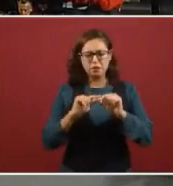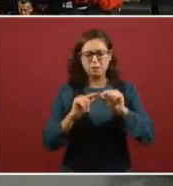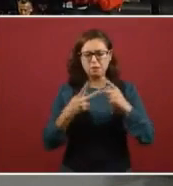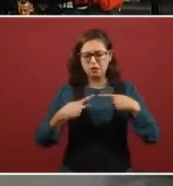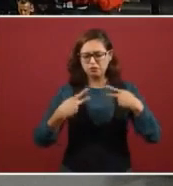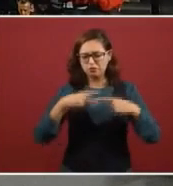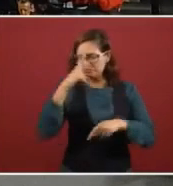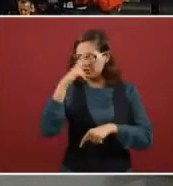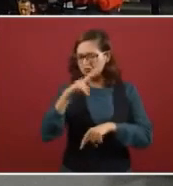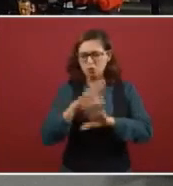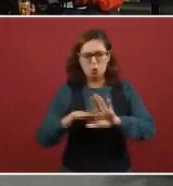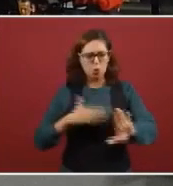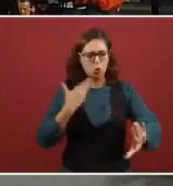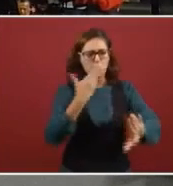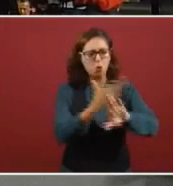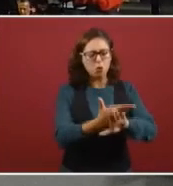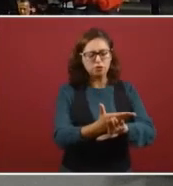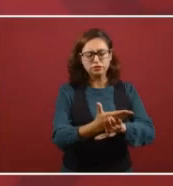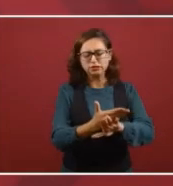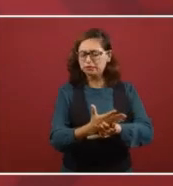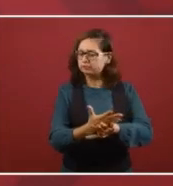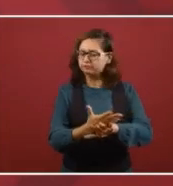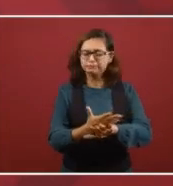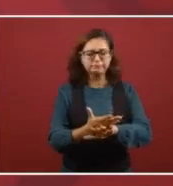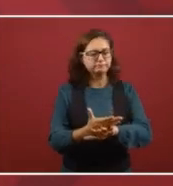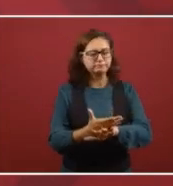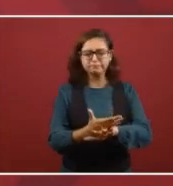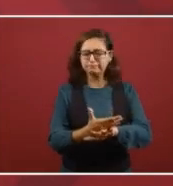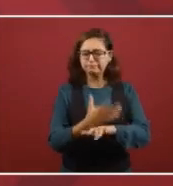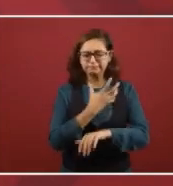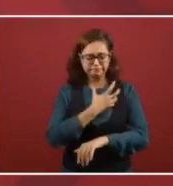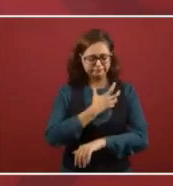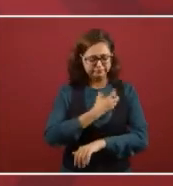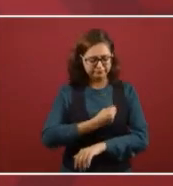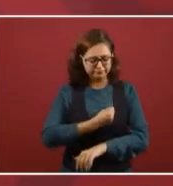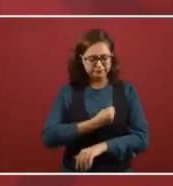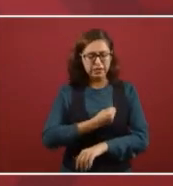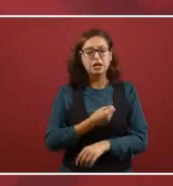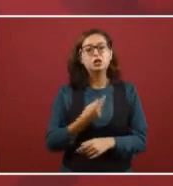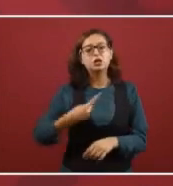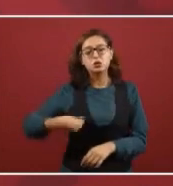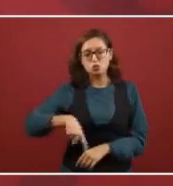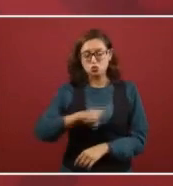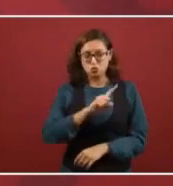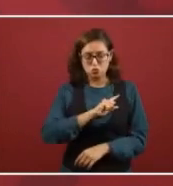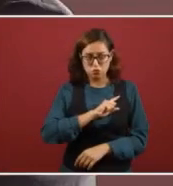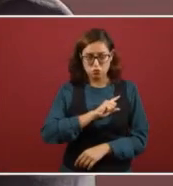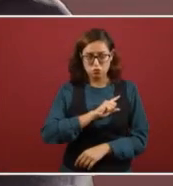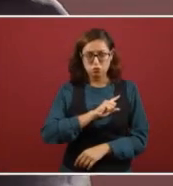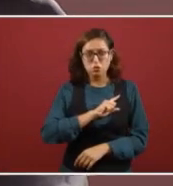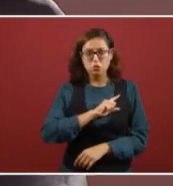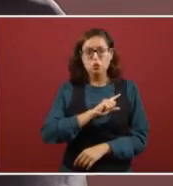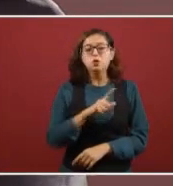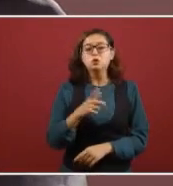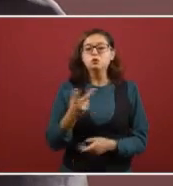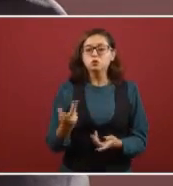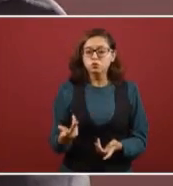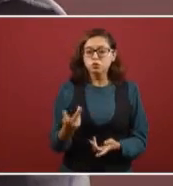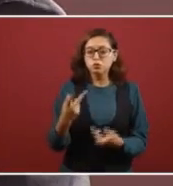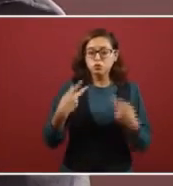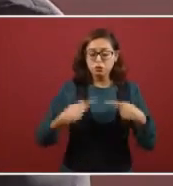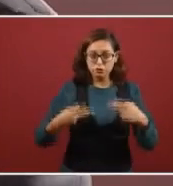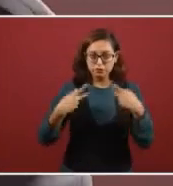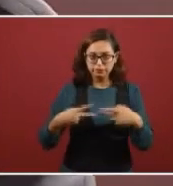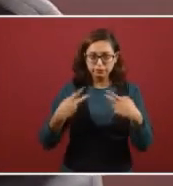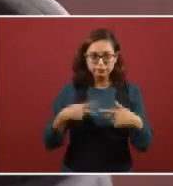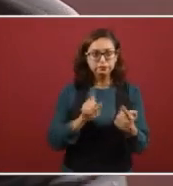We had testimonies that were very impacting from the people that